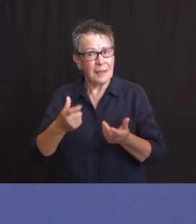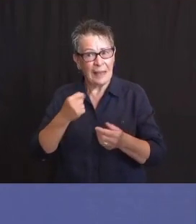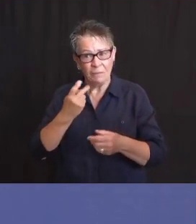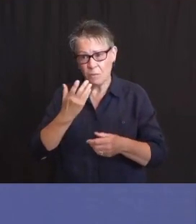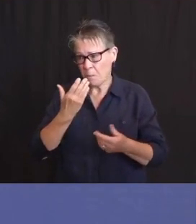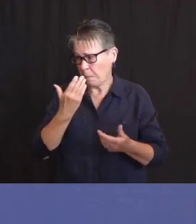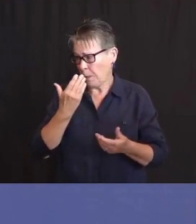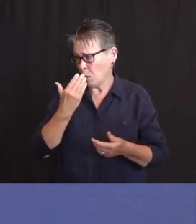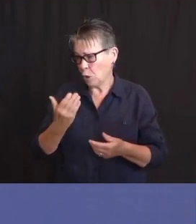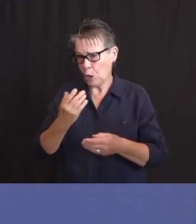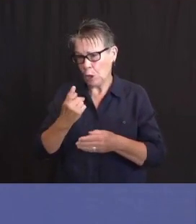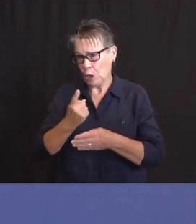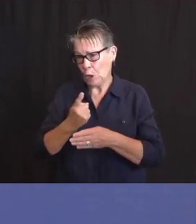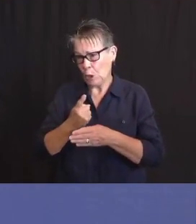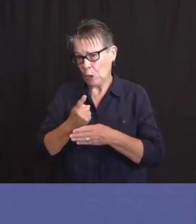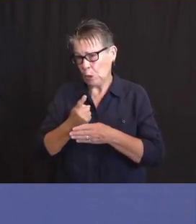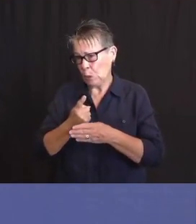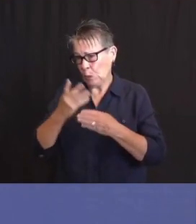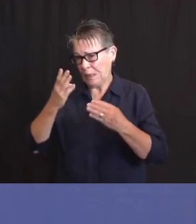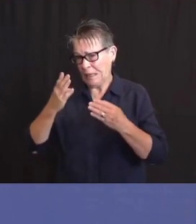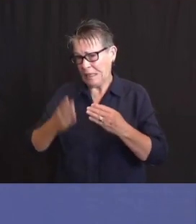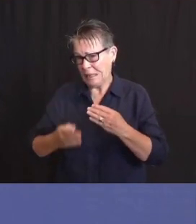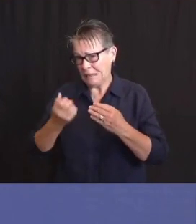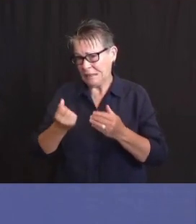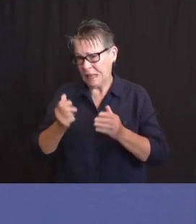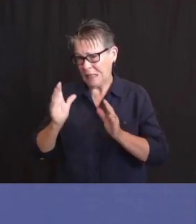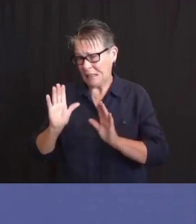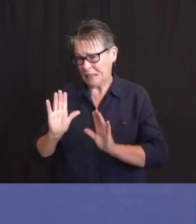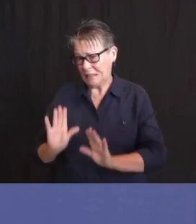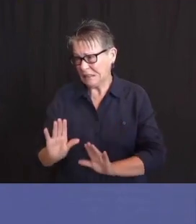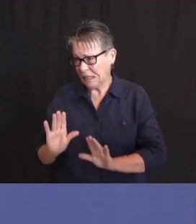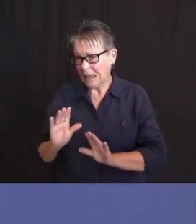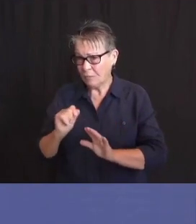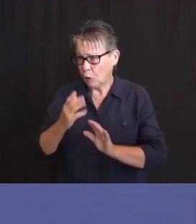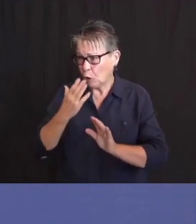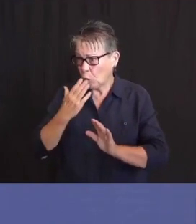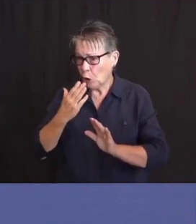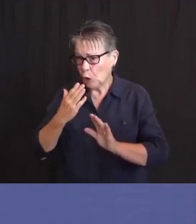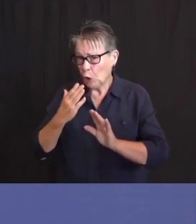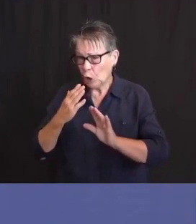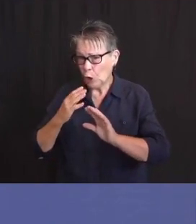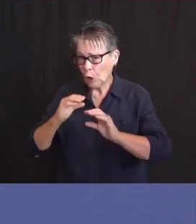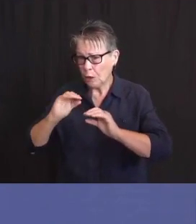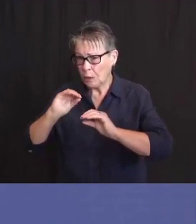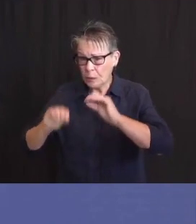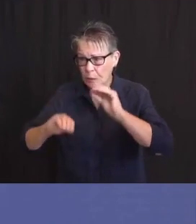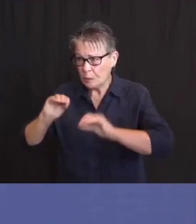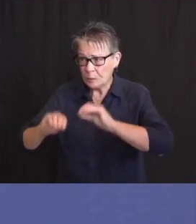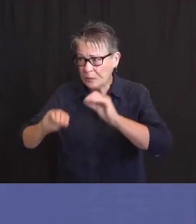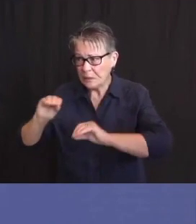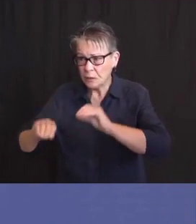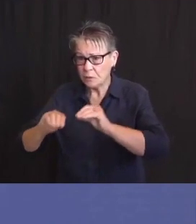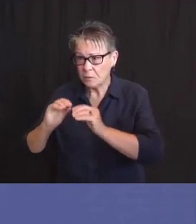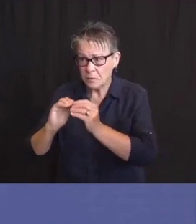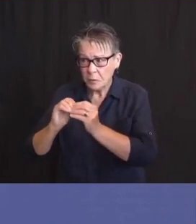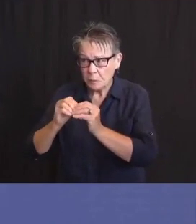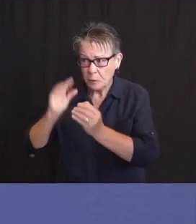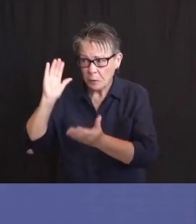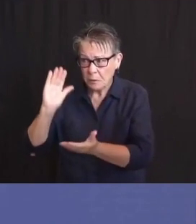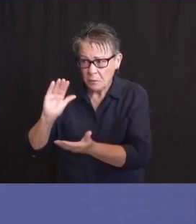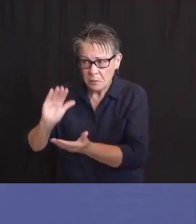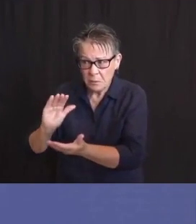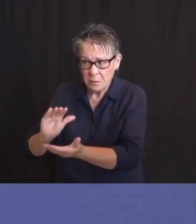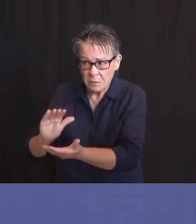we'll reconsider that. But we whether it's the policies in place, the enforcement, and the teeth with which, although we've got a fair amount of